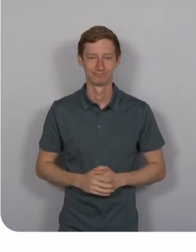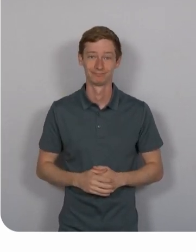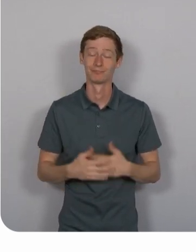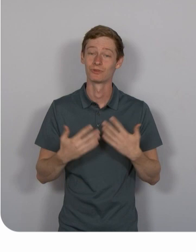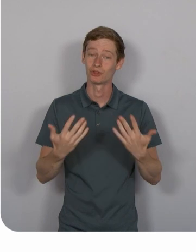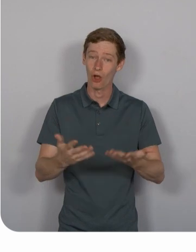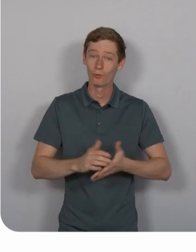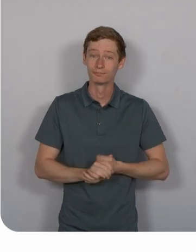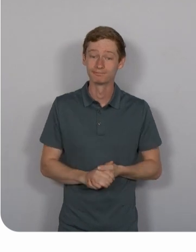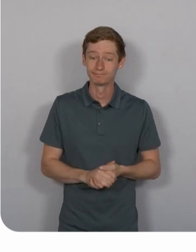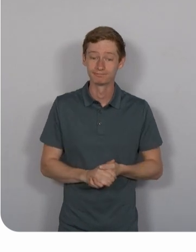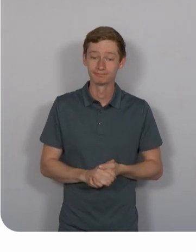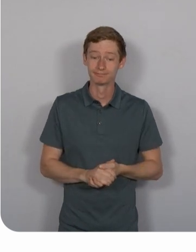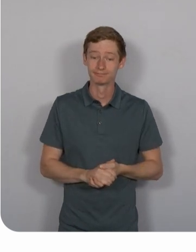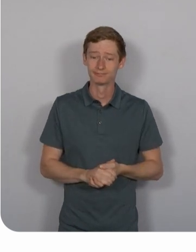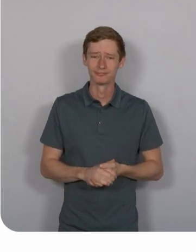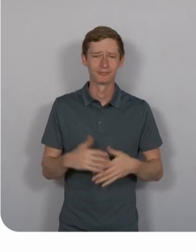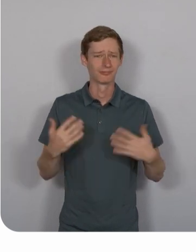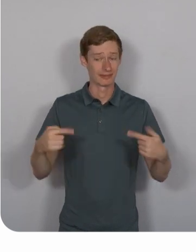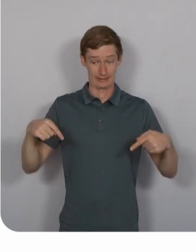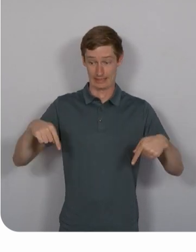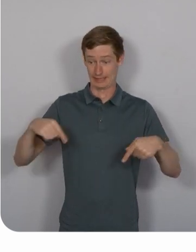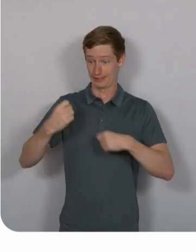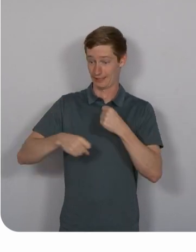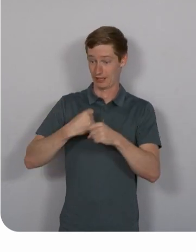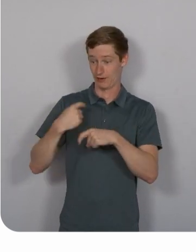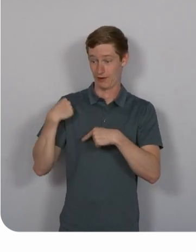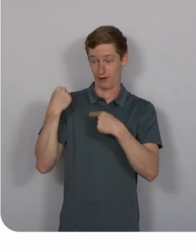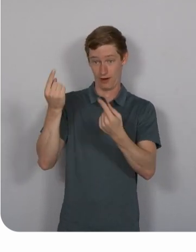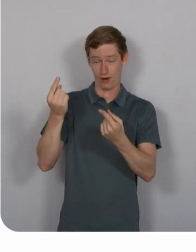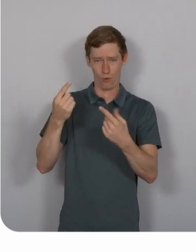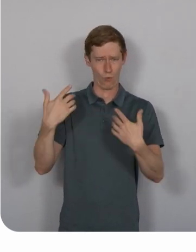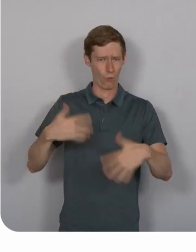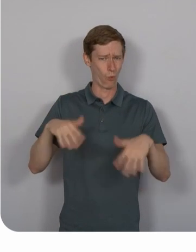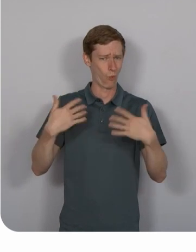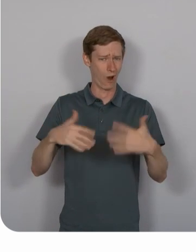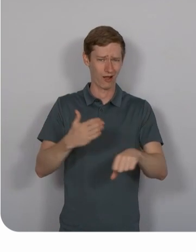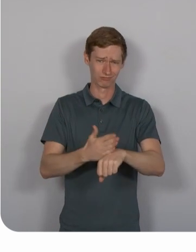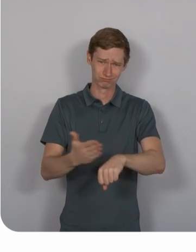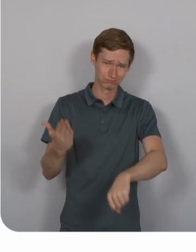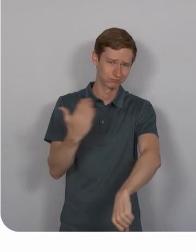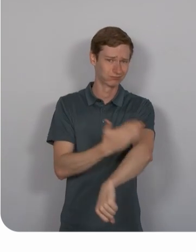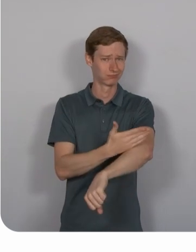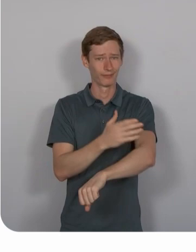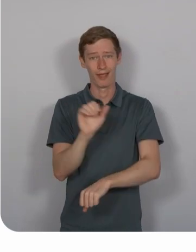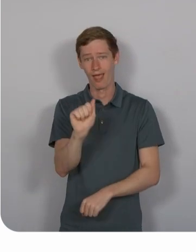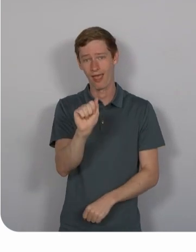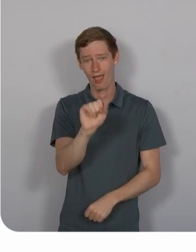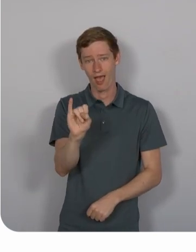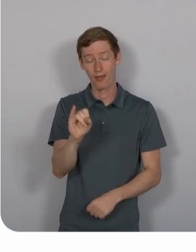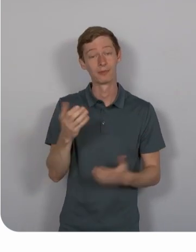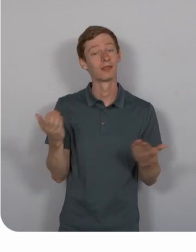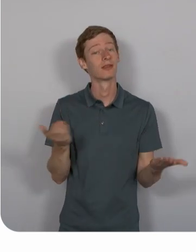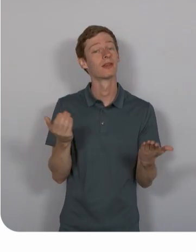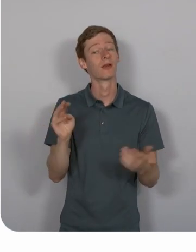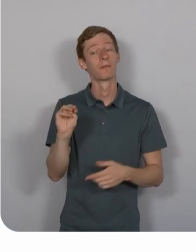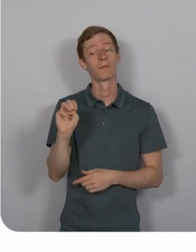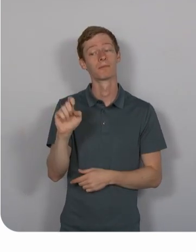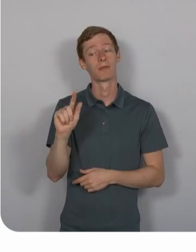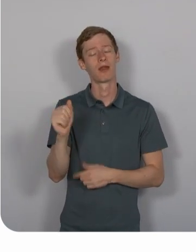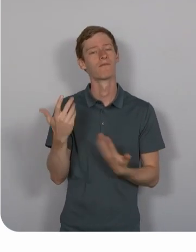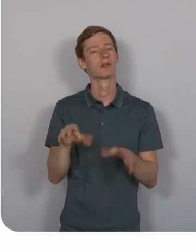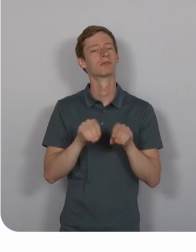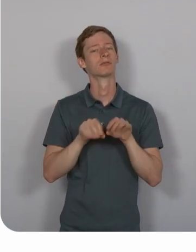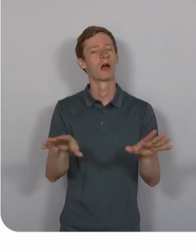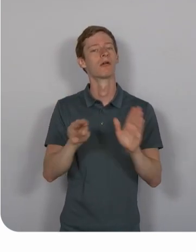So this has been an amazing year for AI. At Meta alone, we have launched AI models that